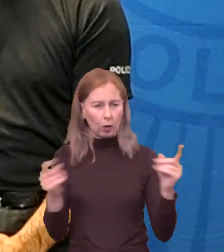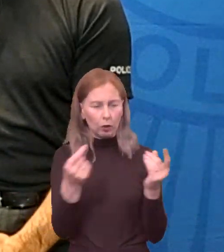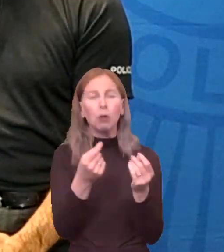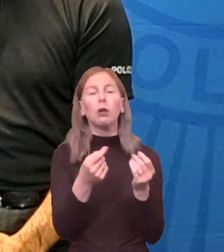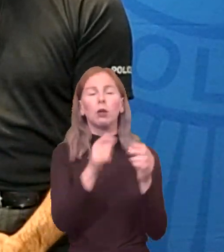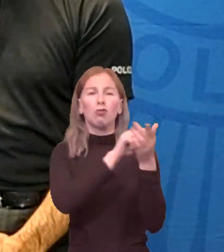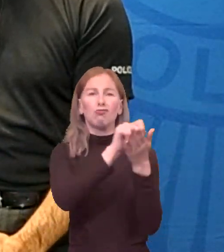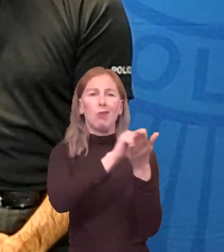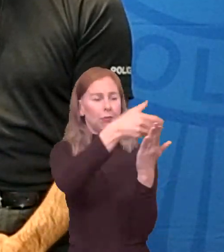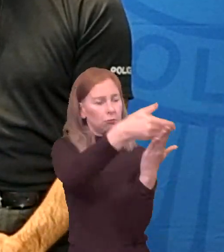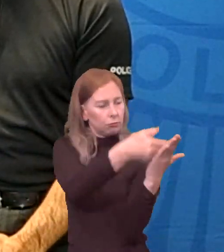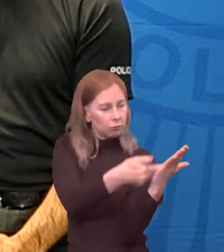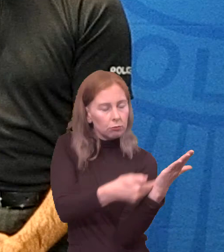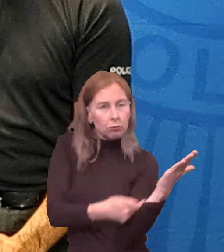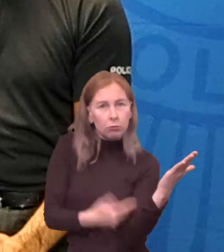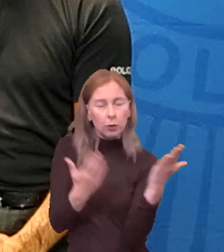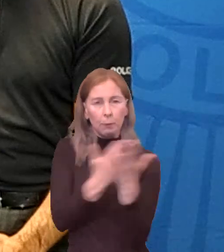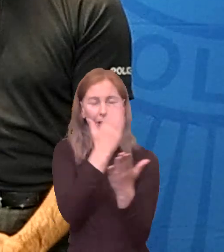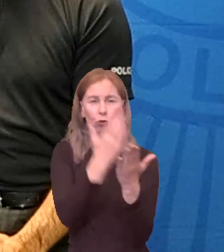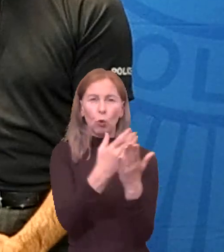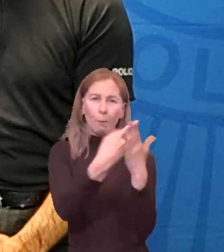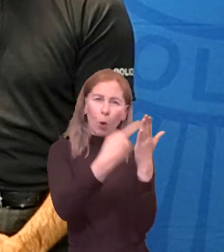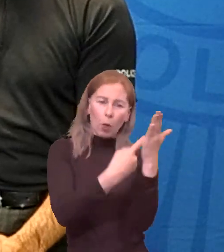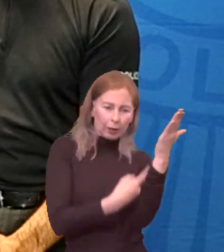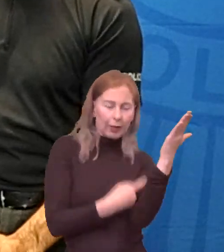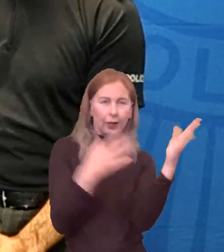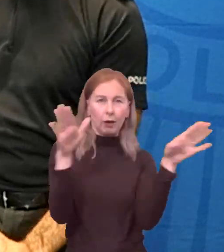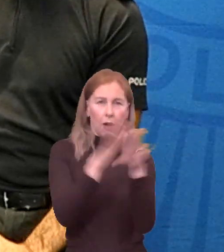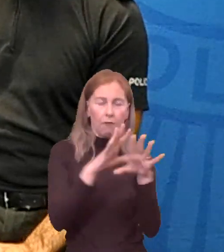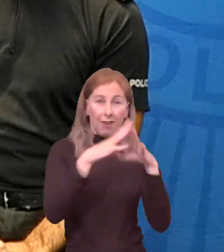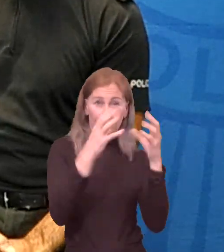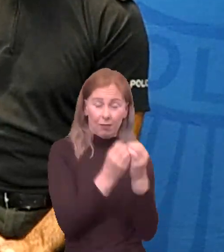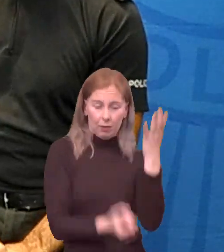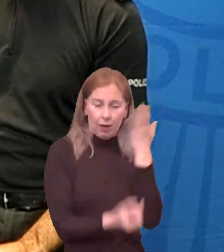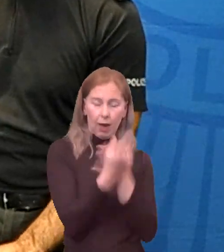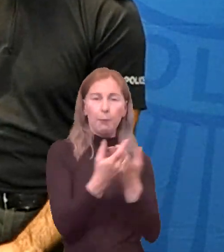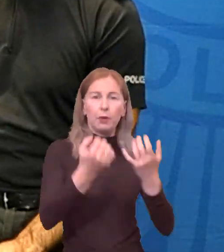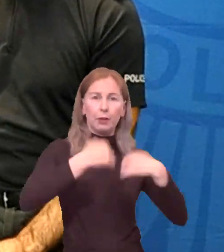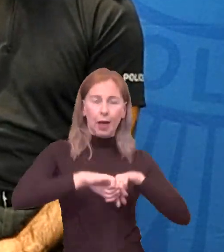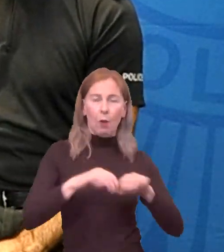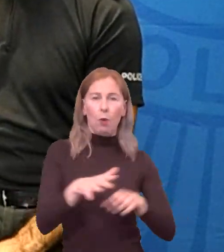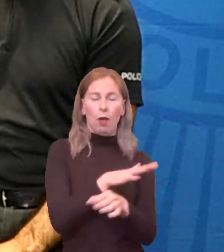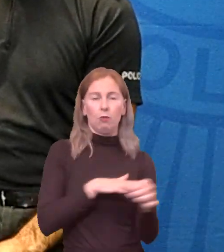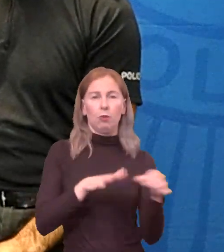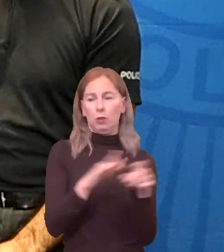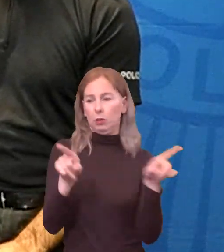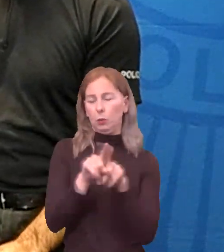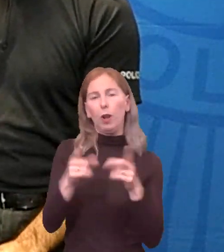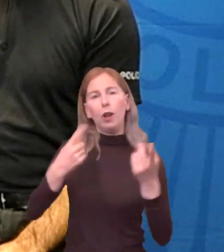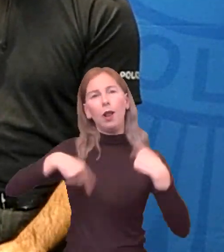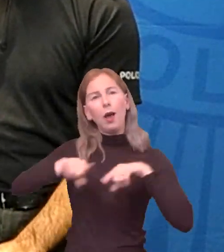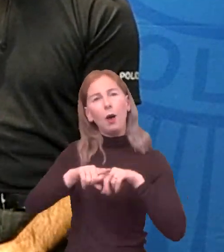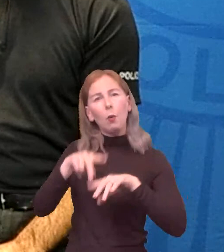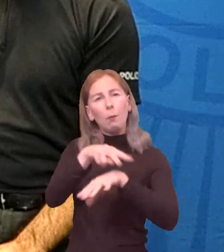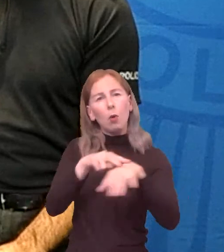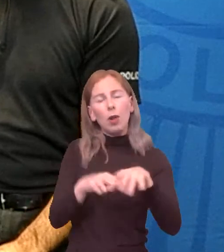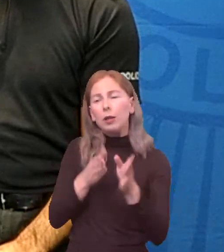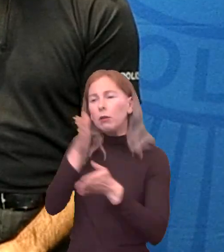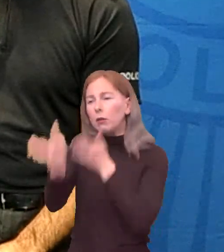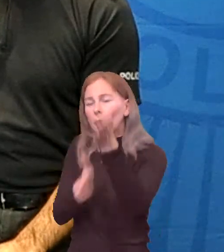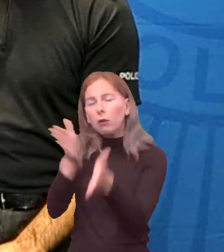that we can. And also to advise our officers, our bobbies on the beat, how to investigate, what legislation it